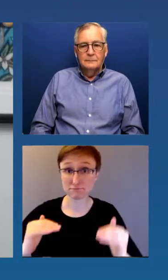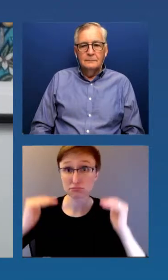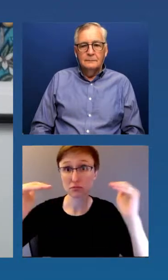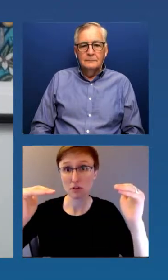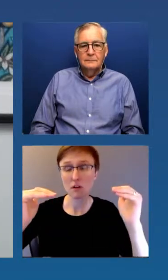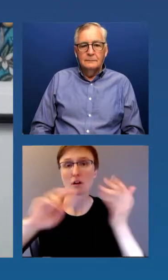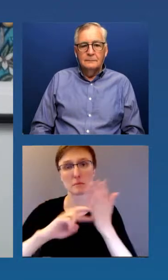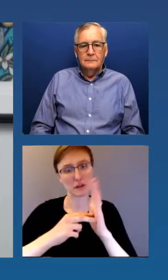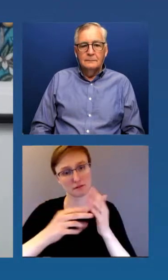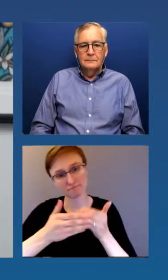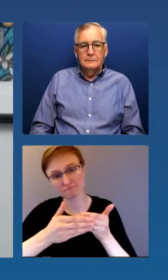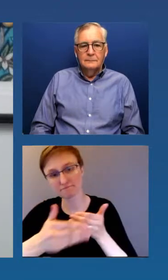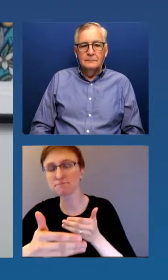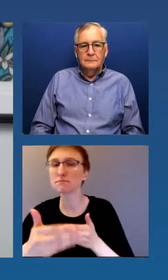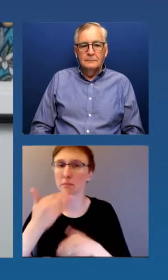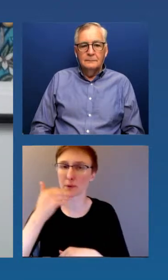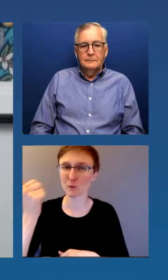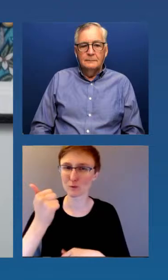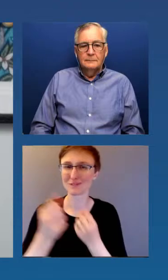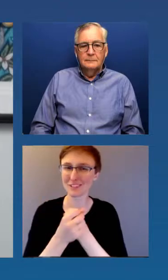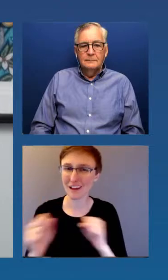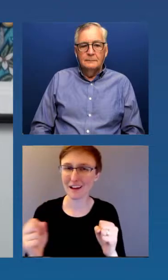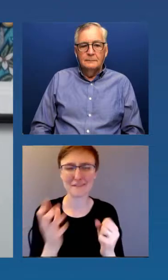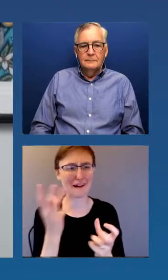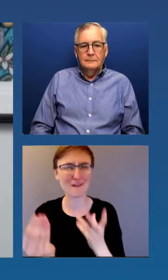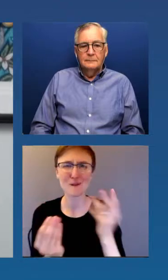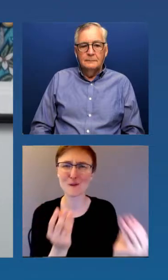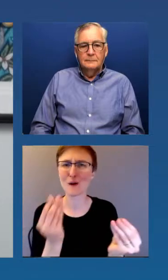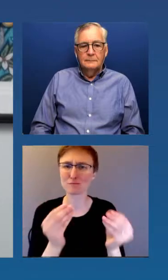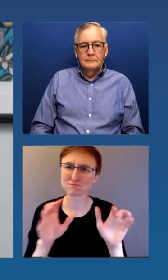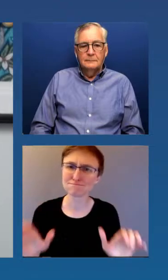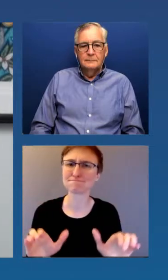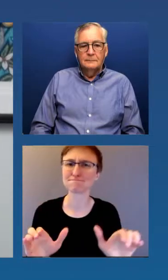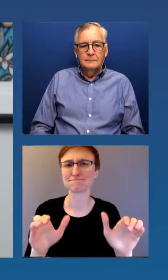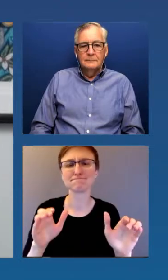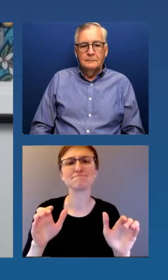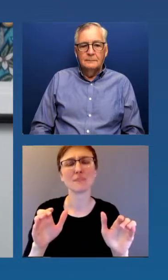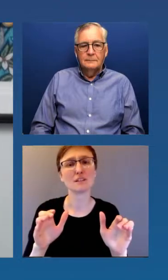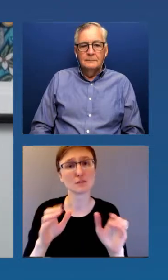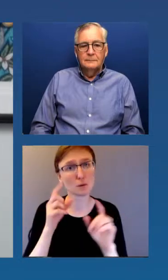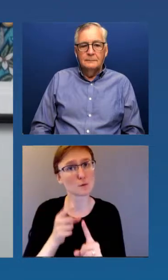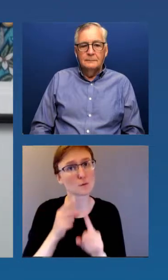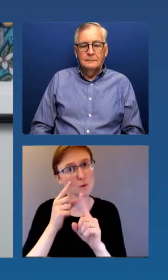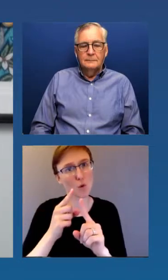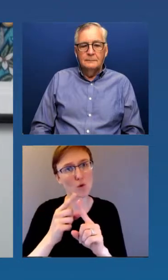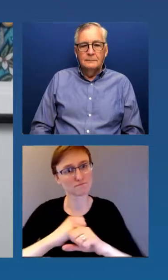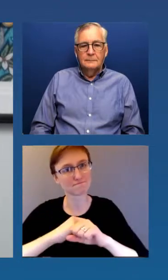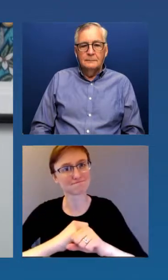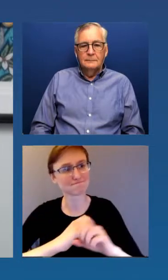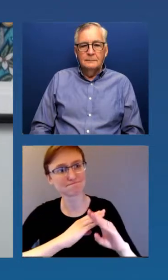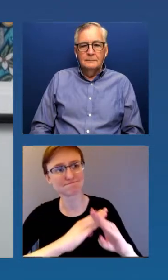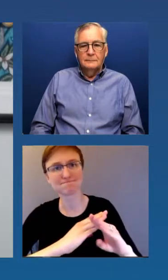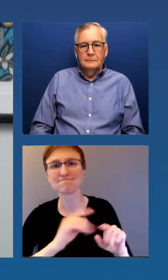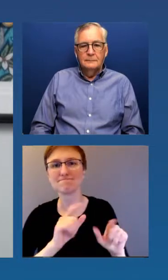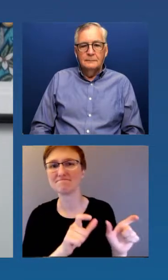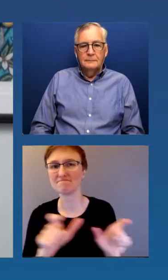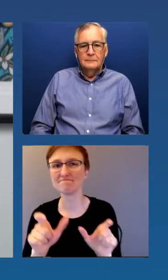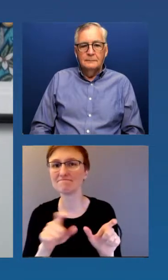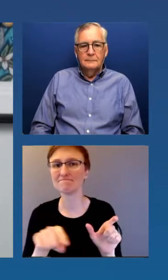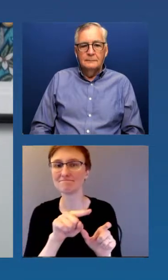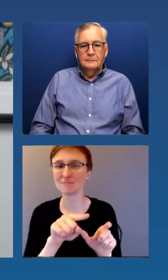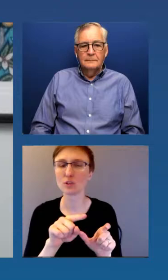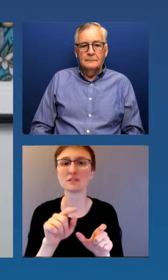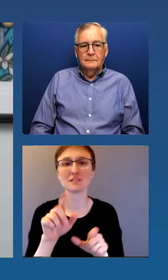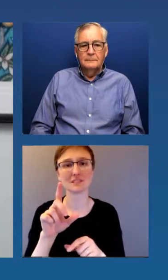and activities that we love, and to protect against more transmissible variants like Delta. Vaccines save